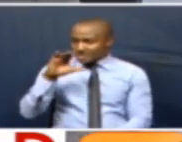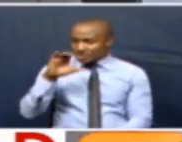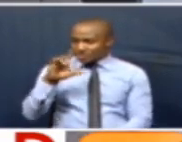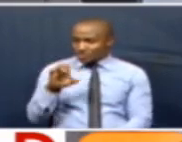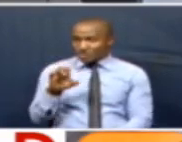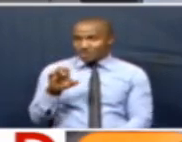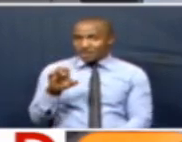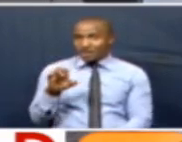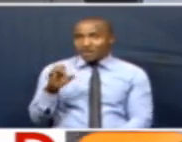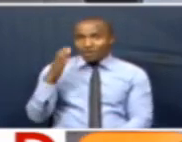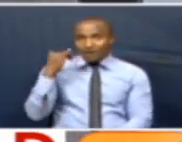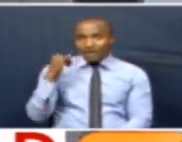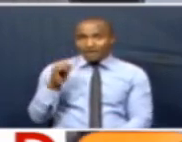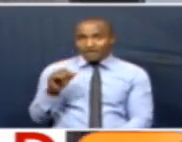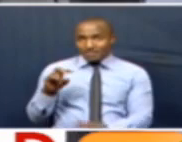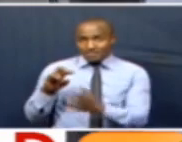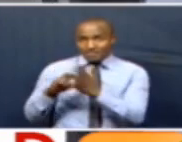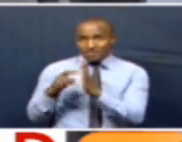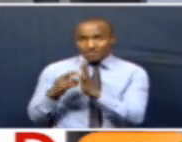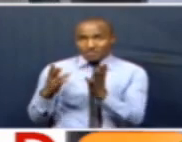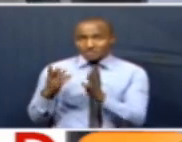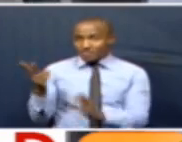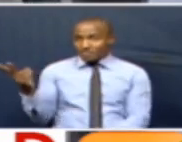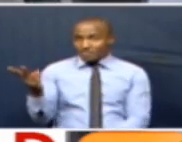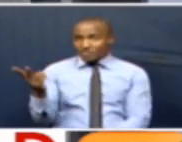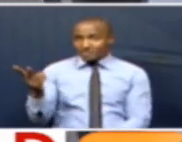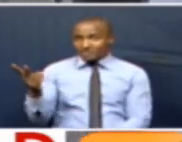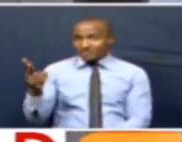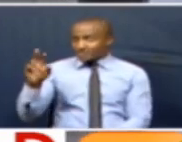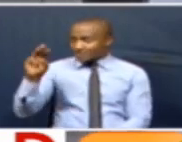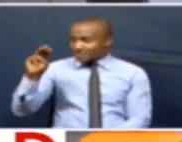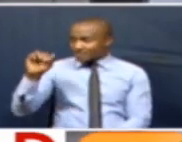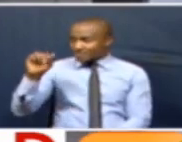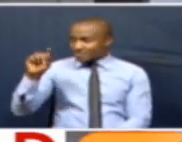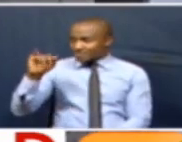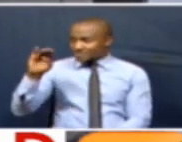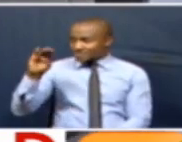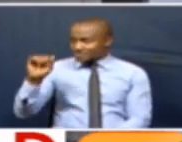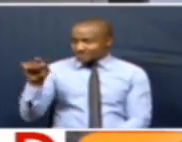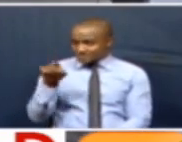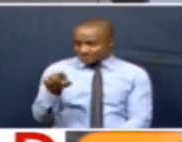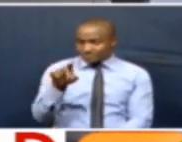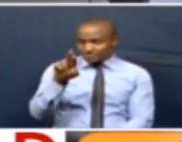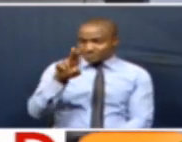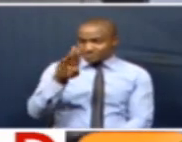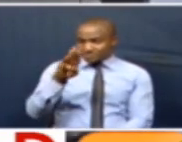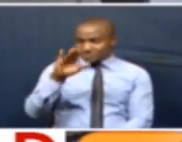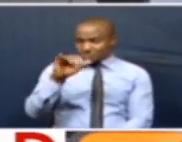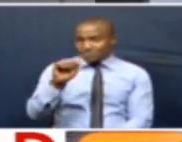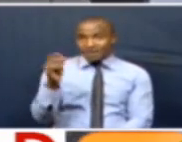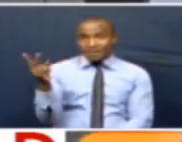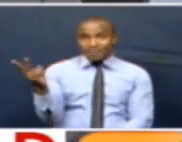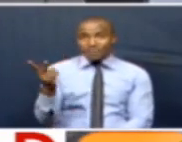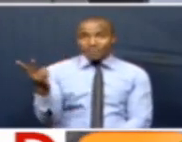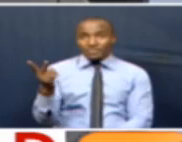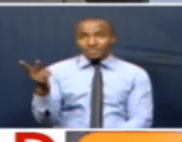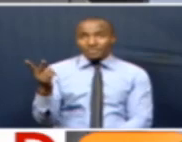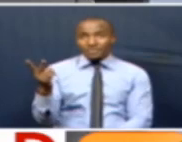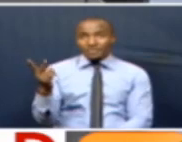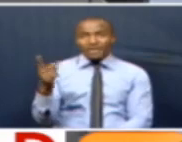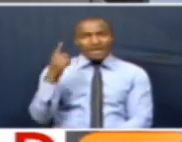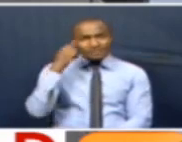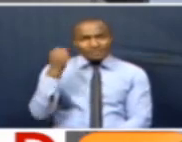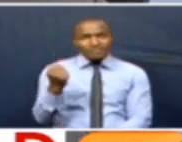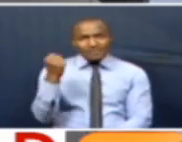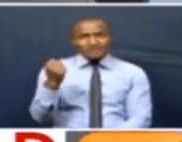see, the two of them, Kenneth Matiba and Charles Rubia, went out in May, I think